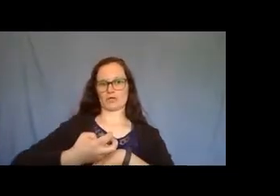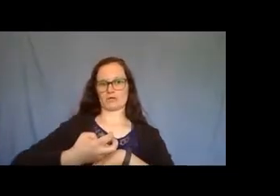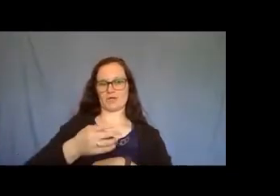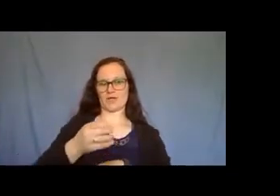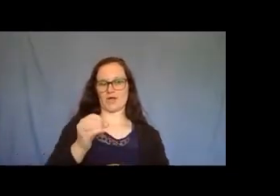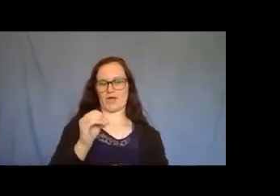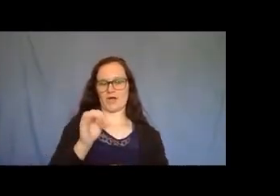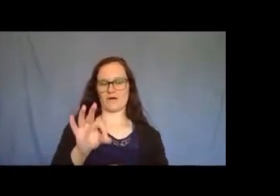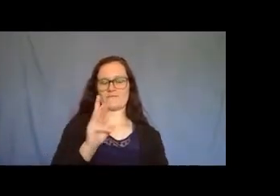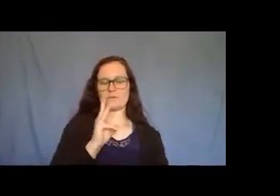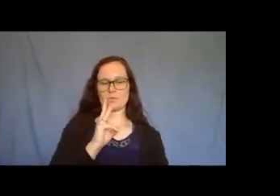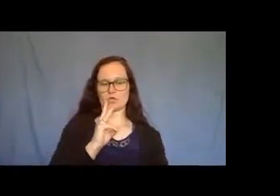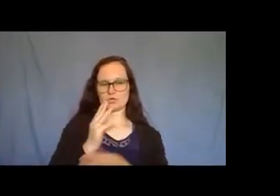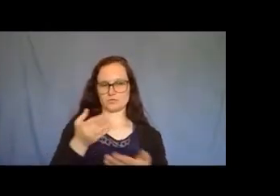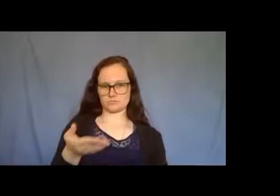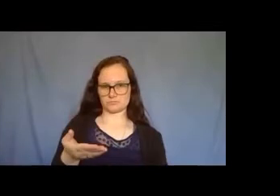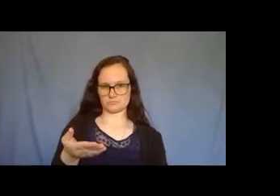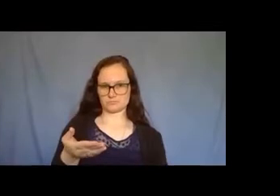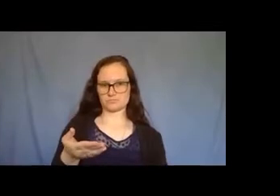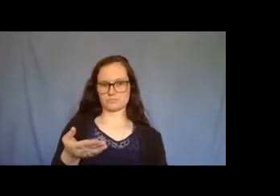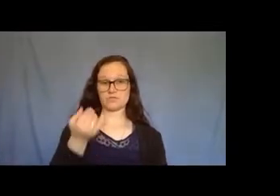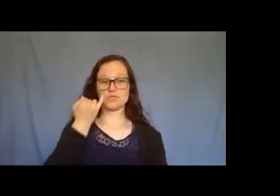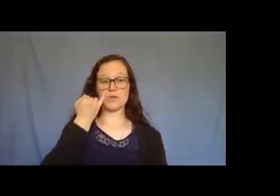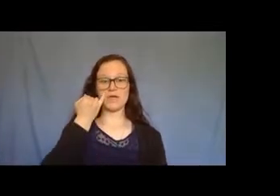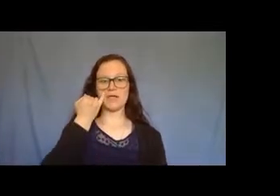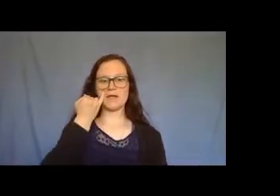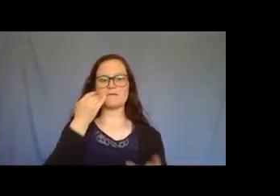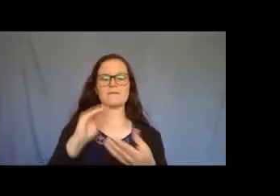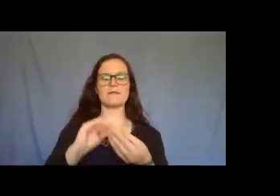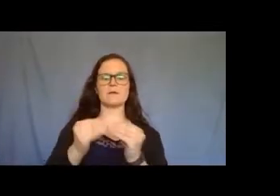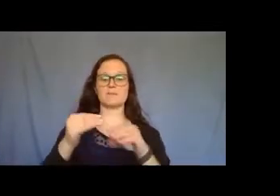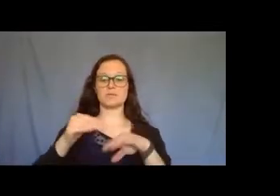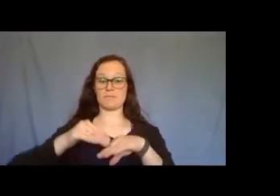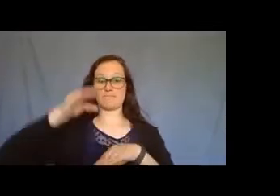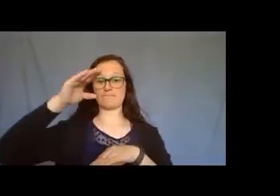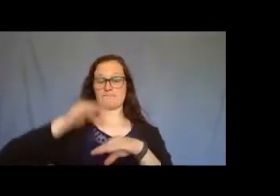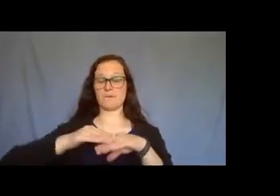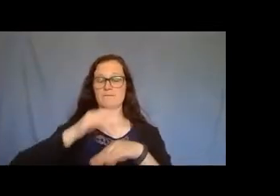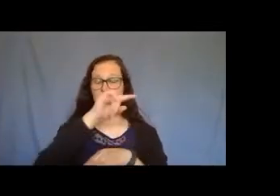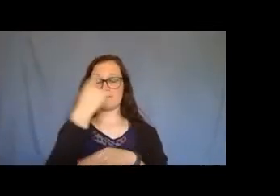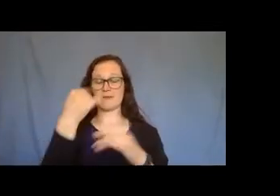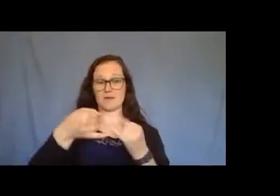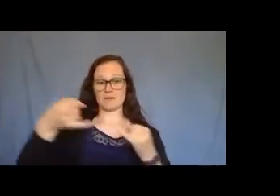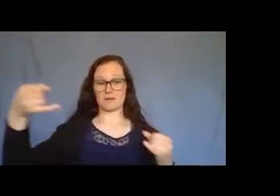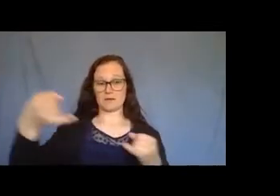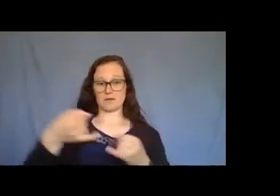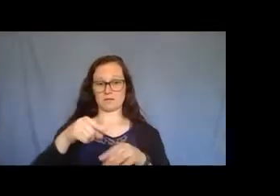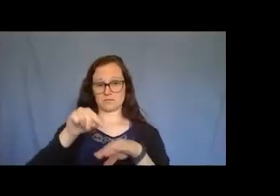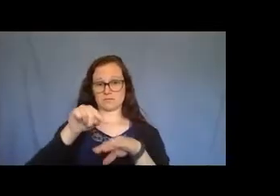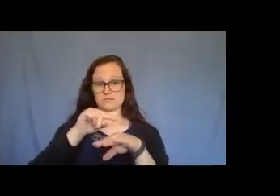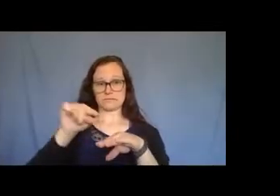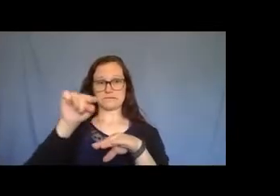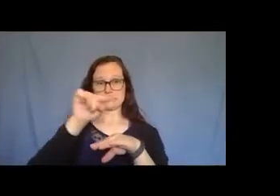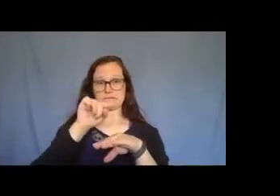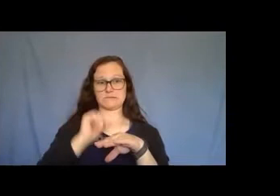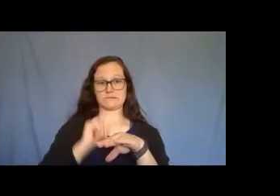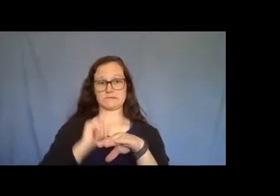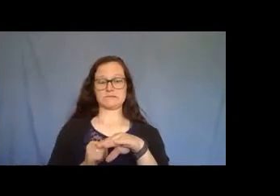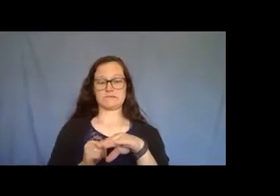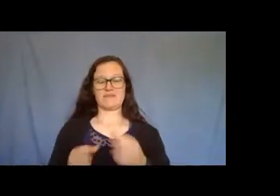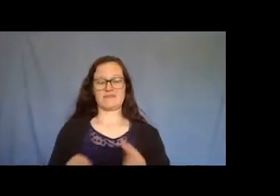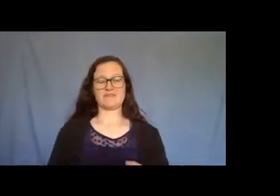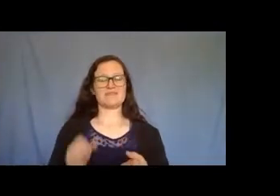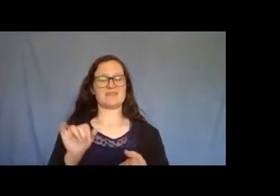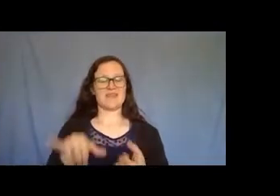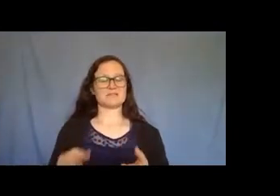Any values that are above the black line for aquatic life use are exceedances. And in our